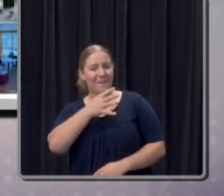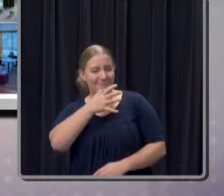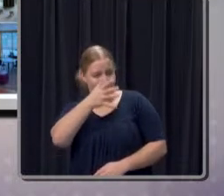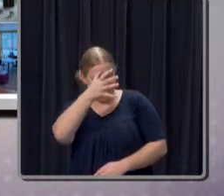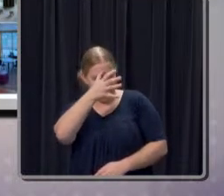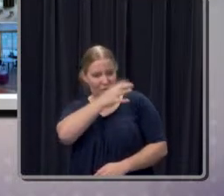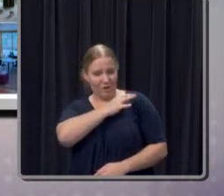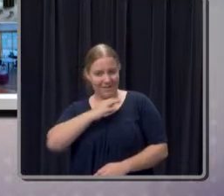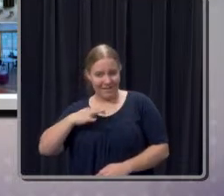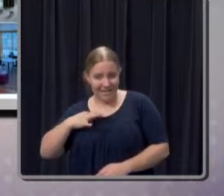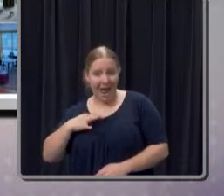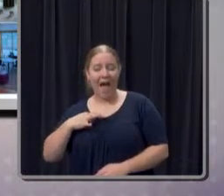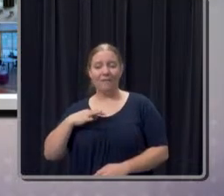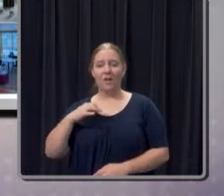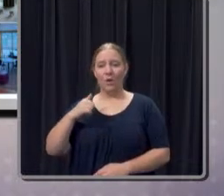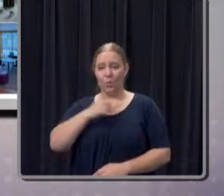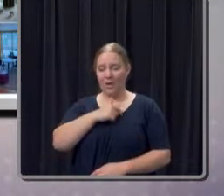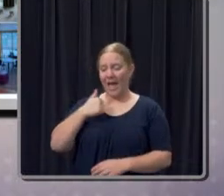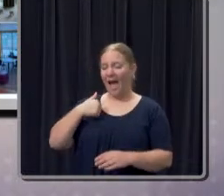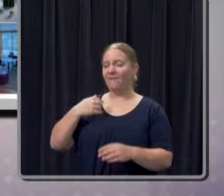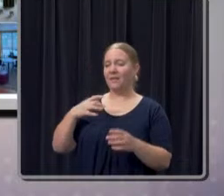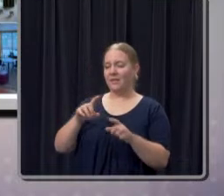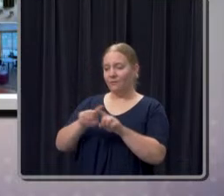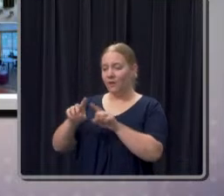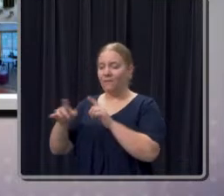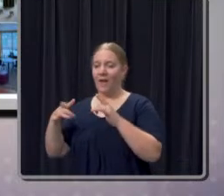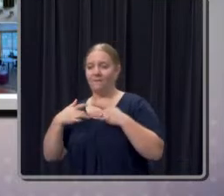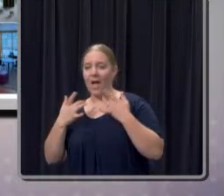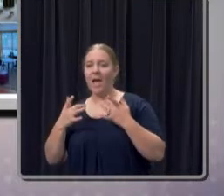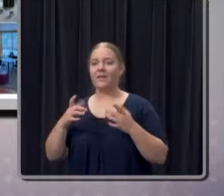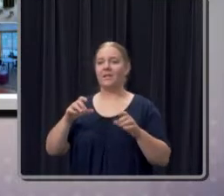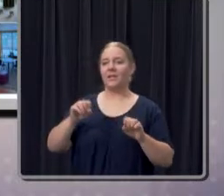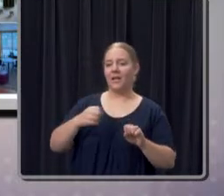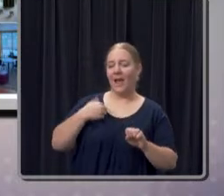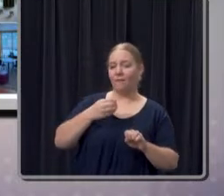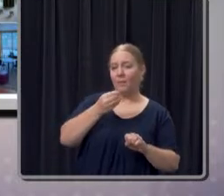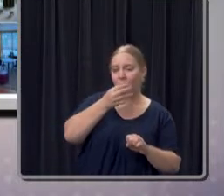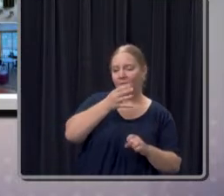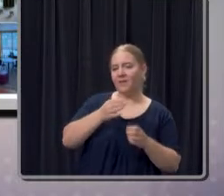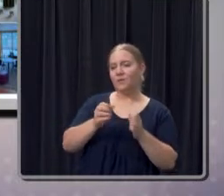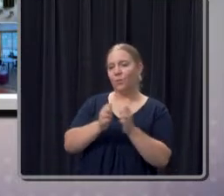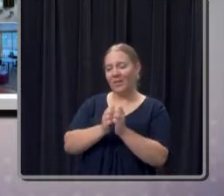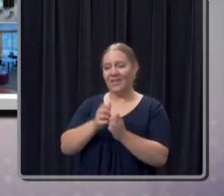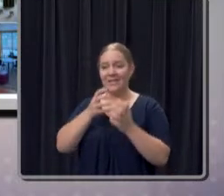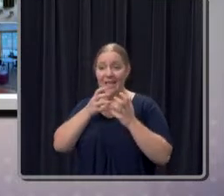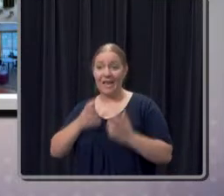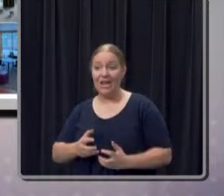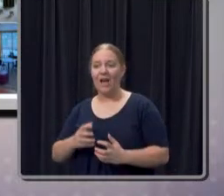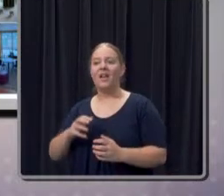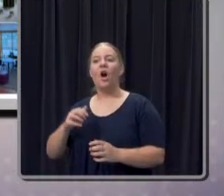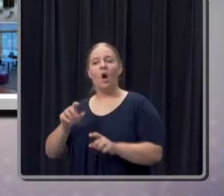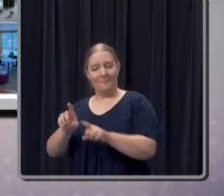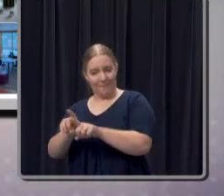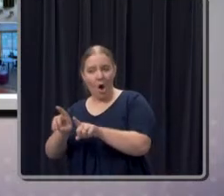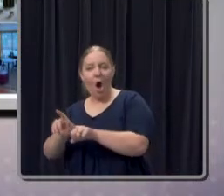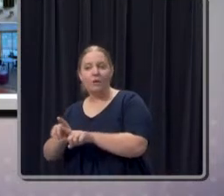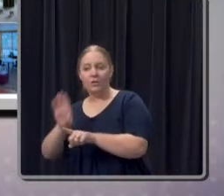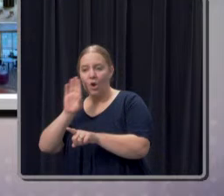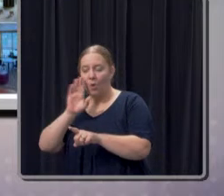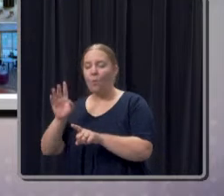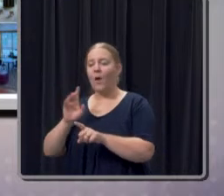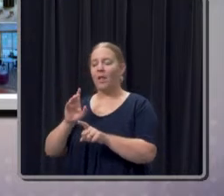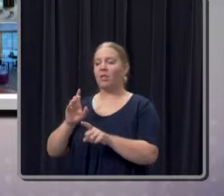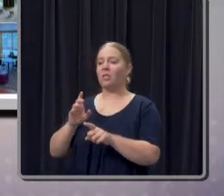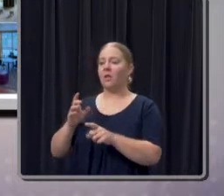they have events, we've got Breakfast with Santa down here, but they also give back. They work hard to raise money to put right